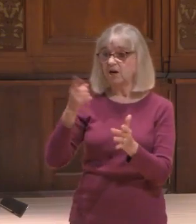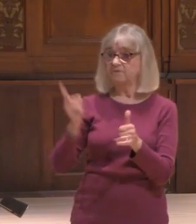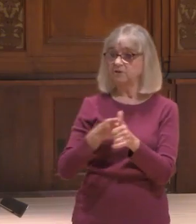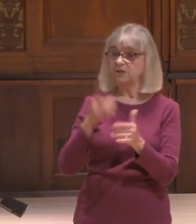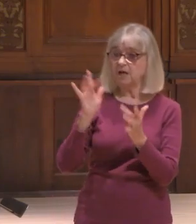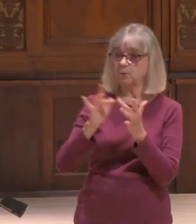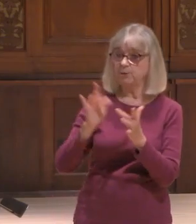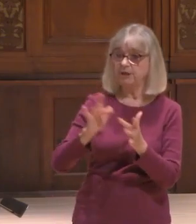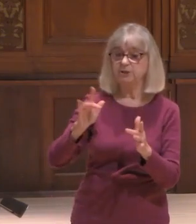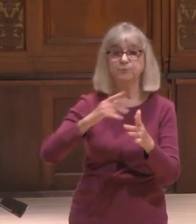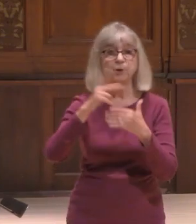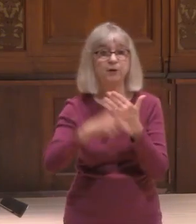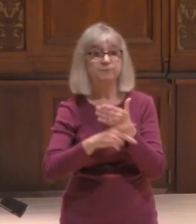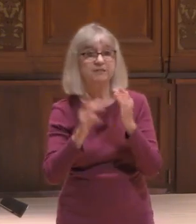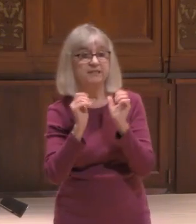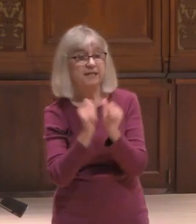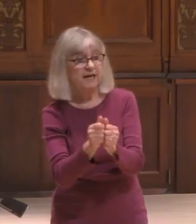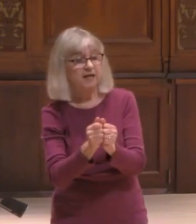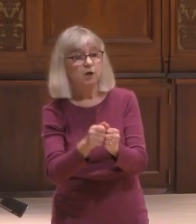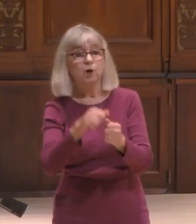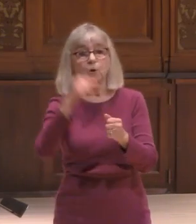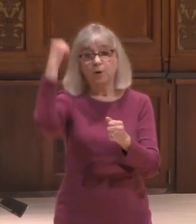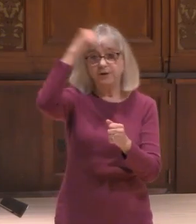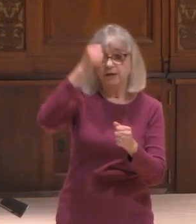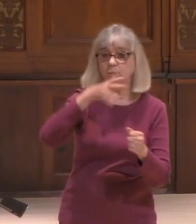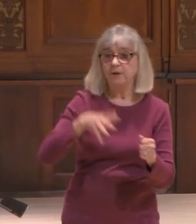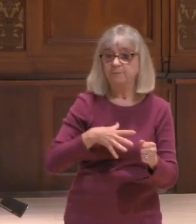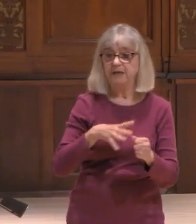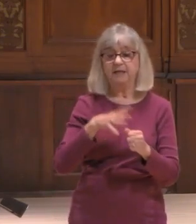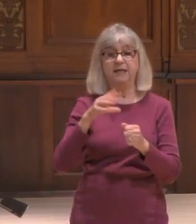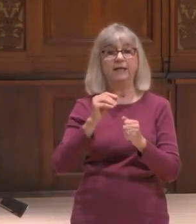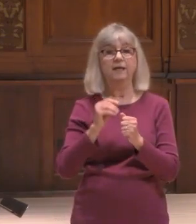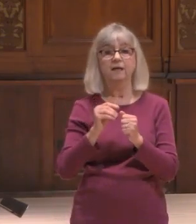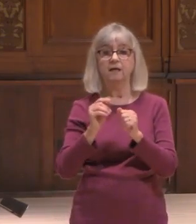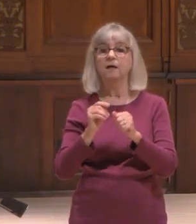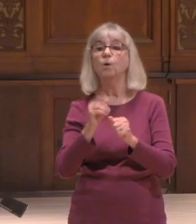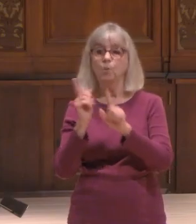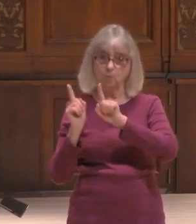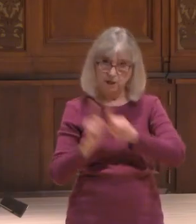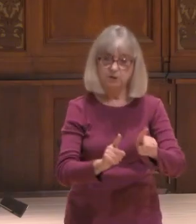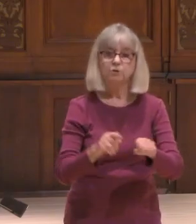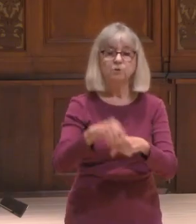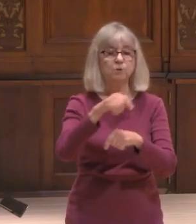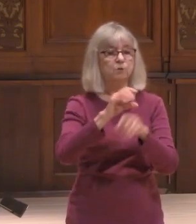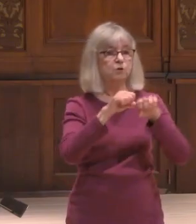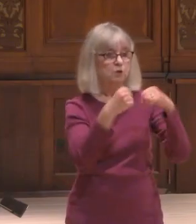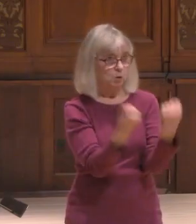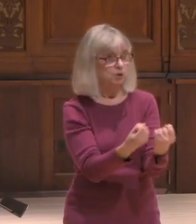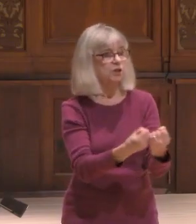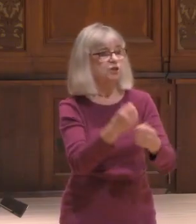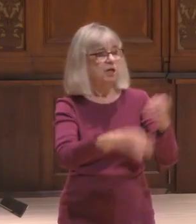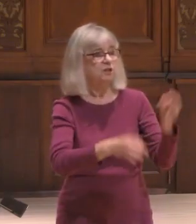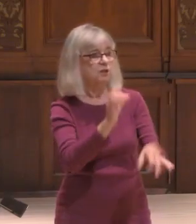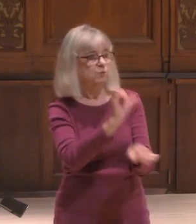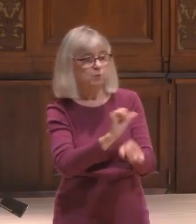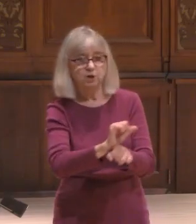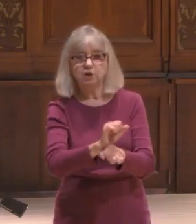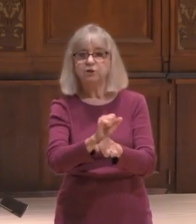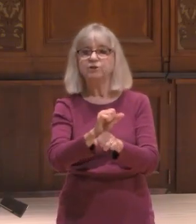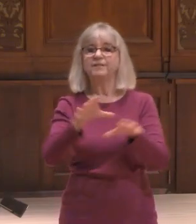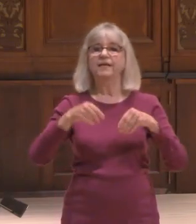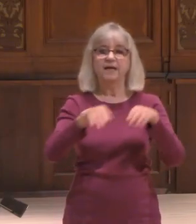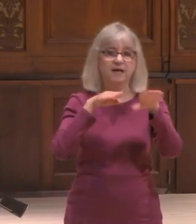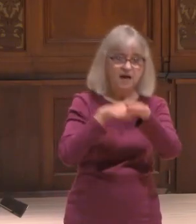women, leaned into our racial and social justice work through taking convoy trips, standing up for farm workers,